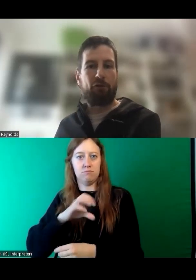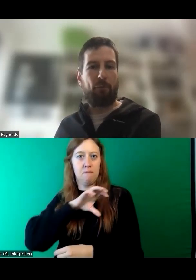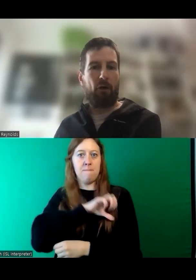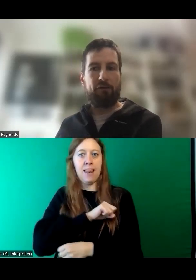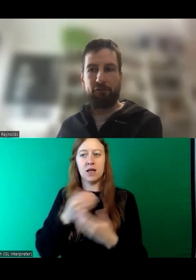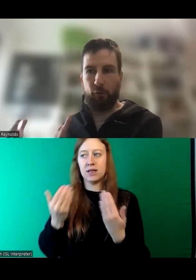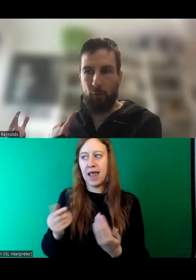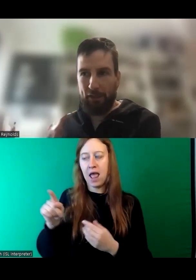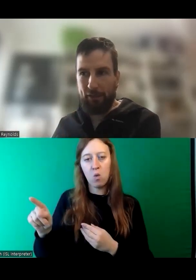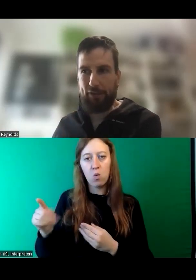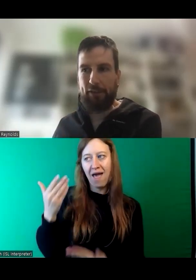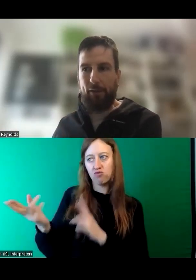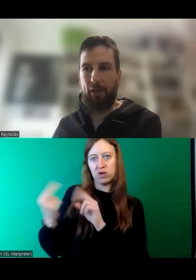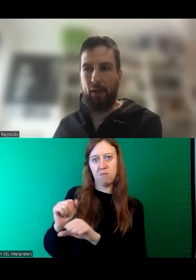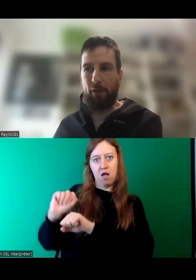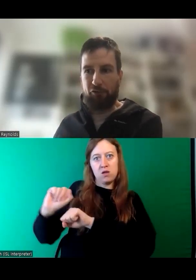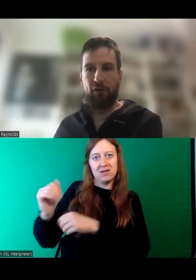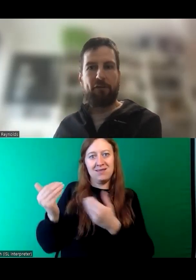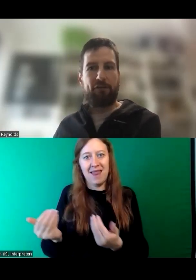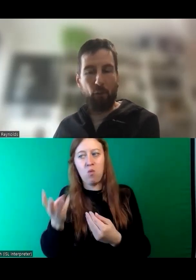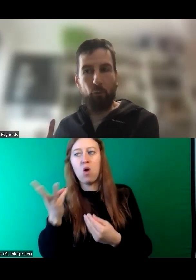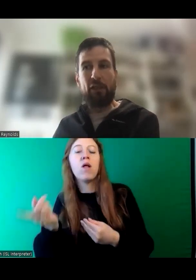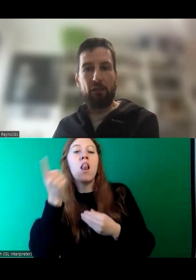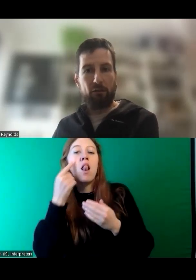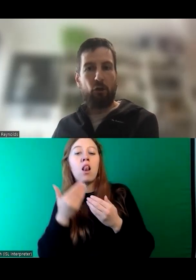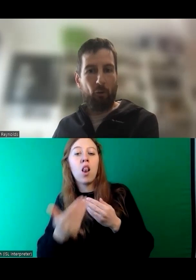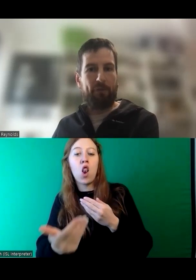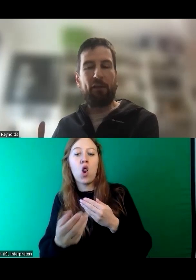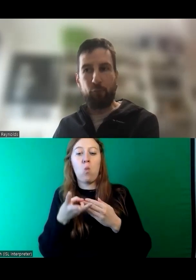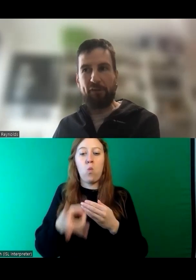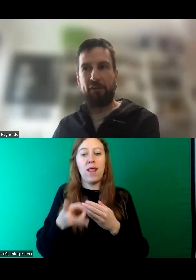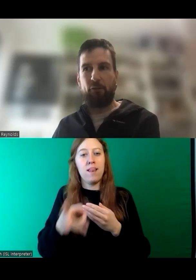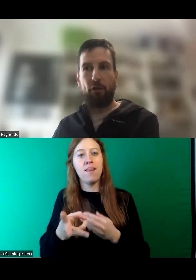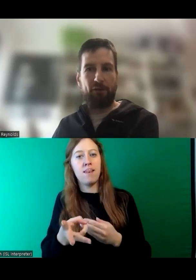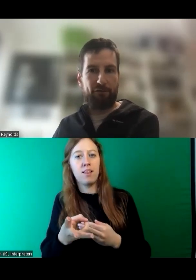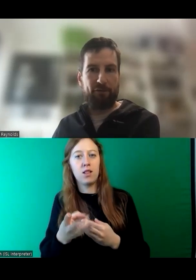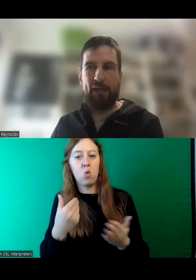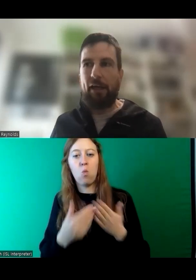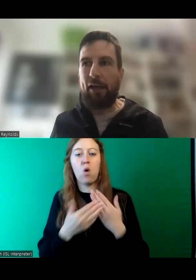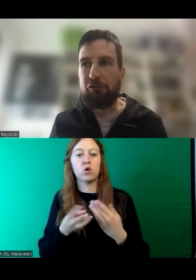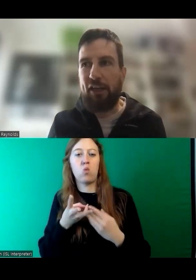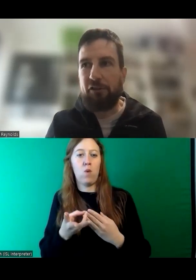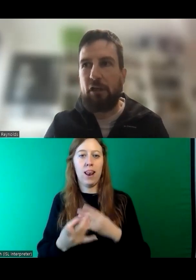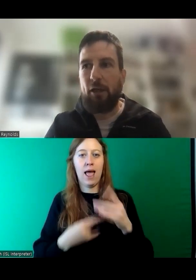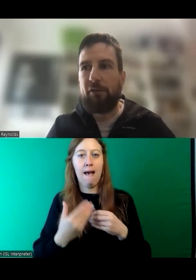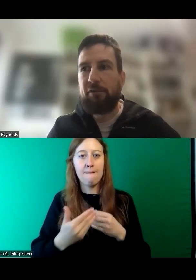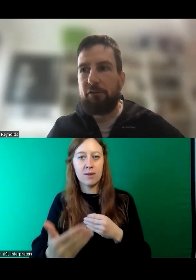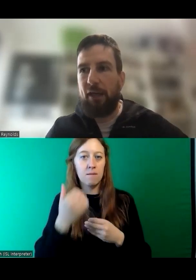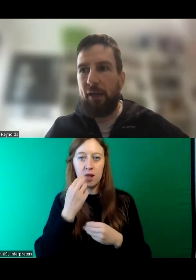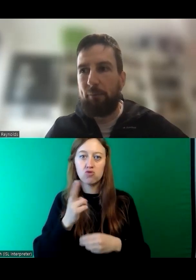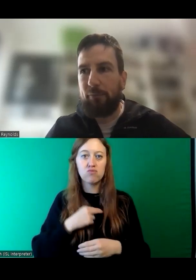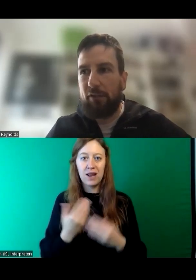how we will respond to the atrocities that will come if we continue on this trajectory of